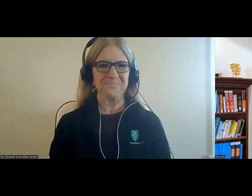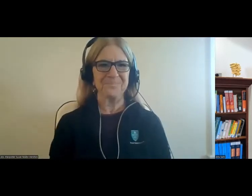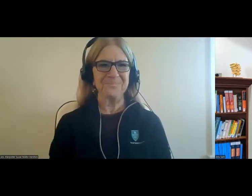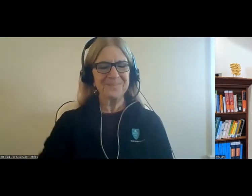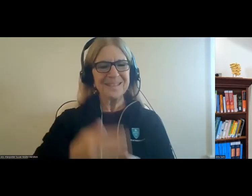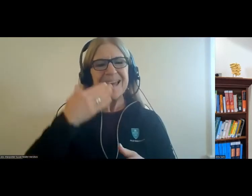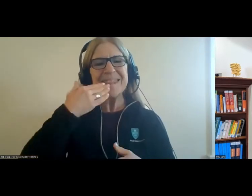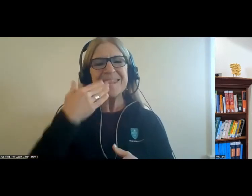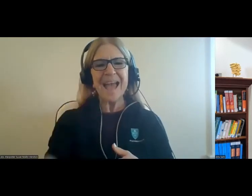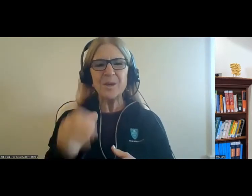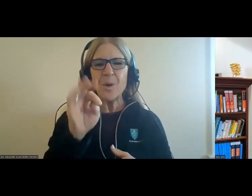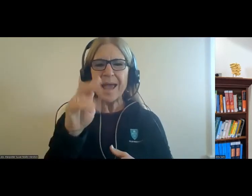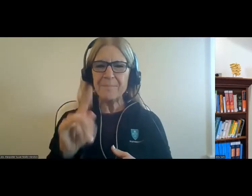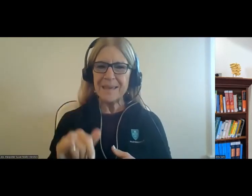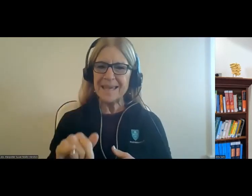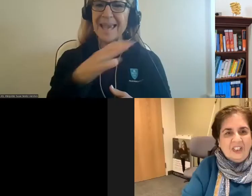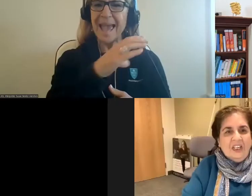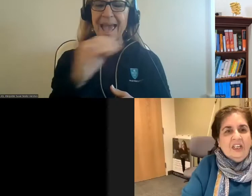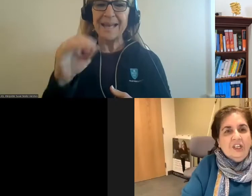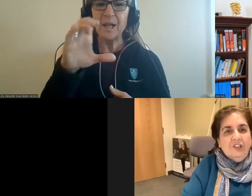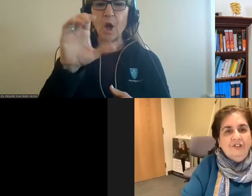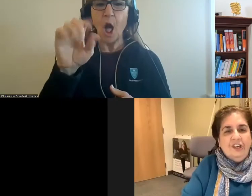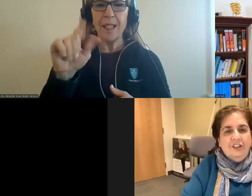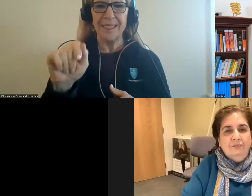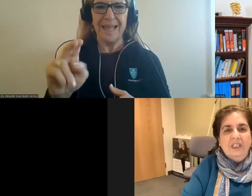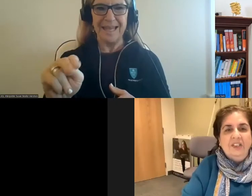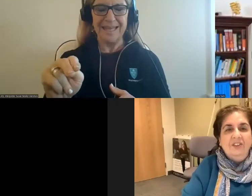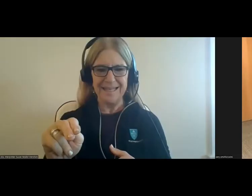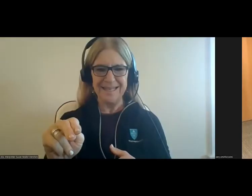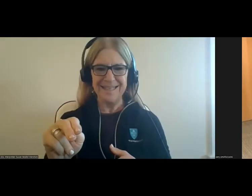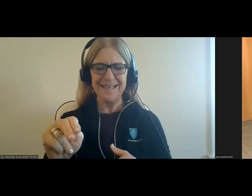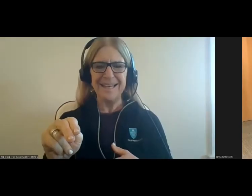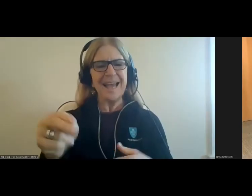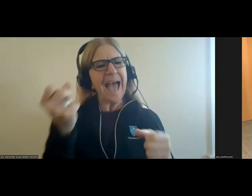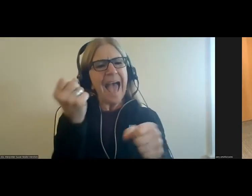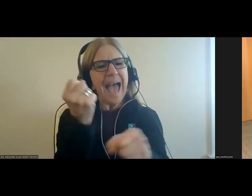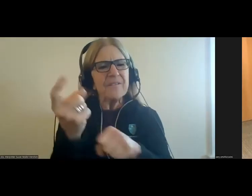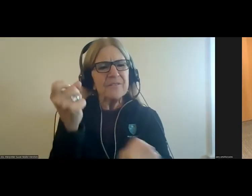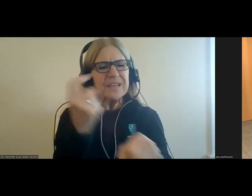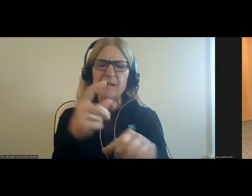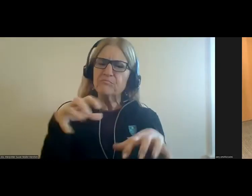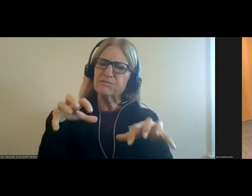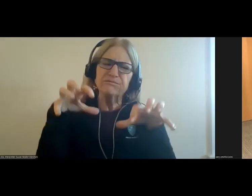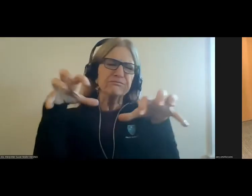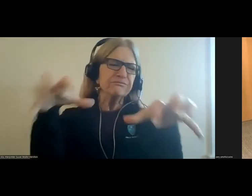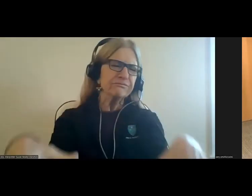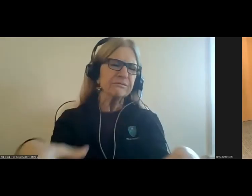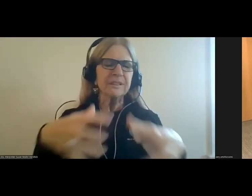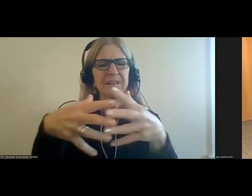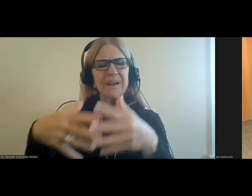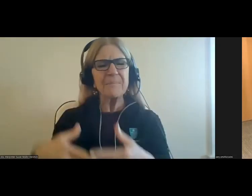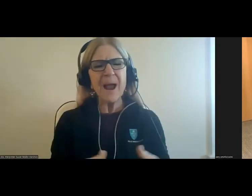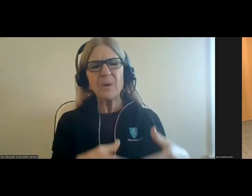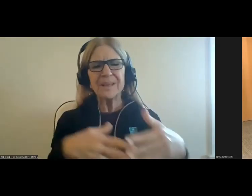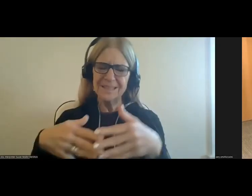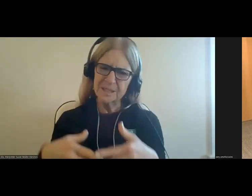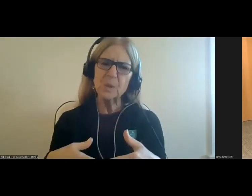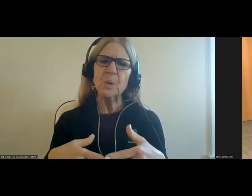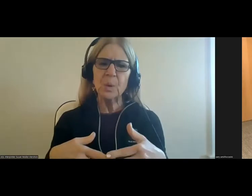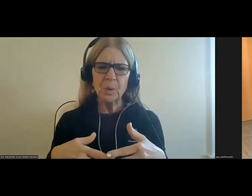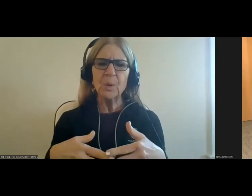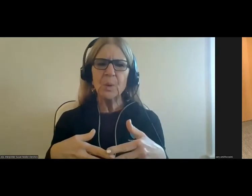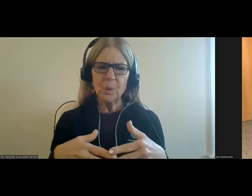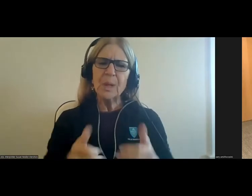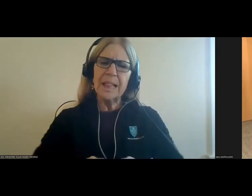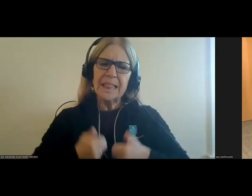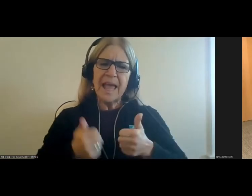Thank you, Amy and Colleen. Each year, millions of Americans face the reality of living